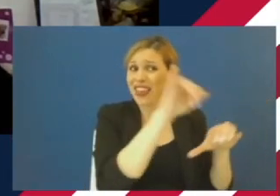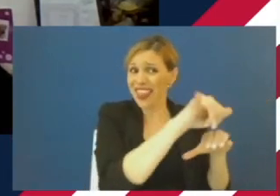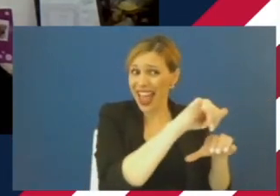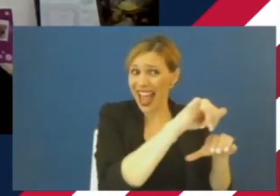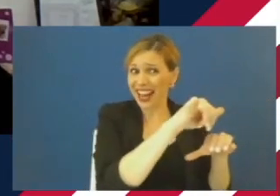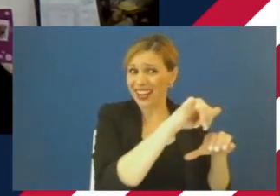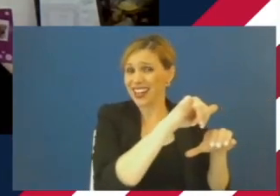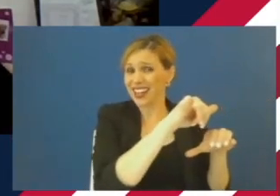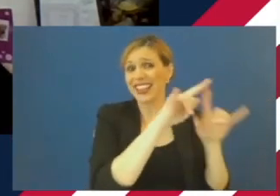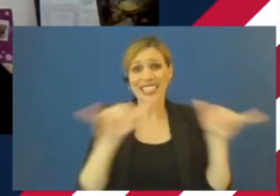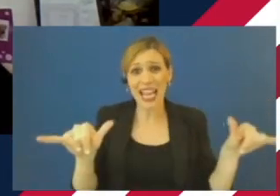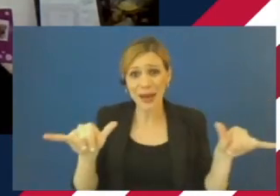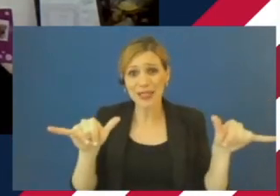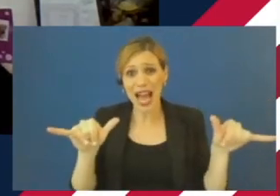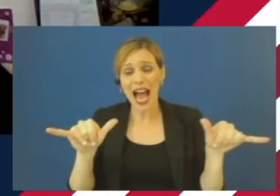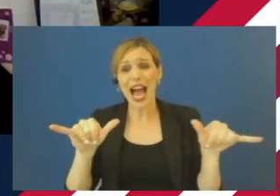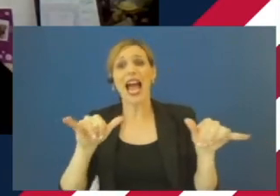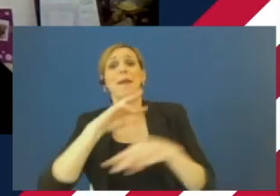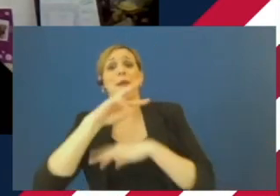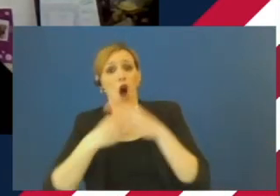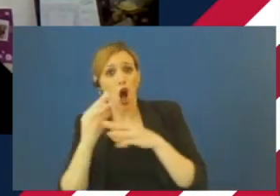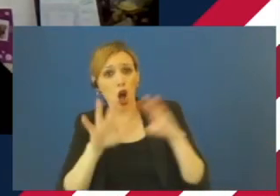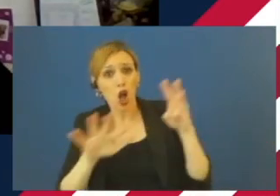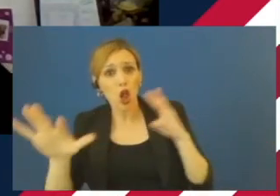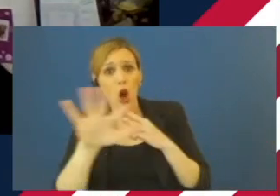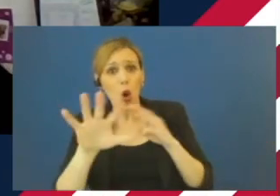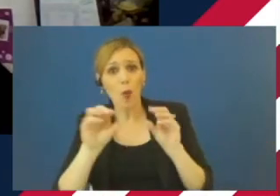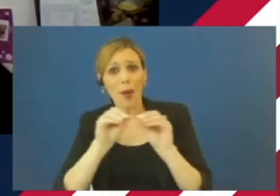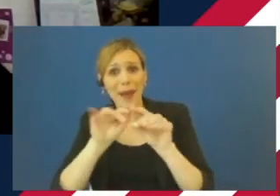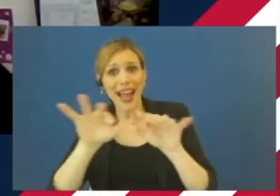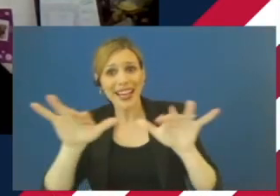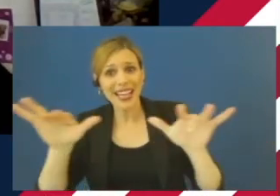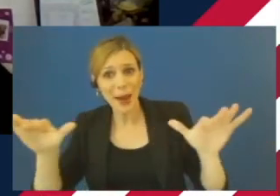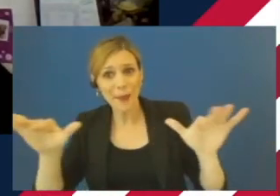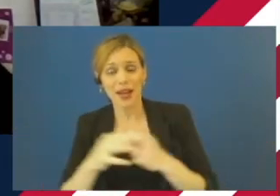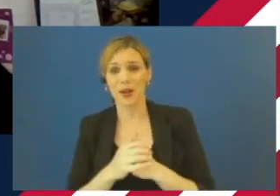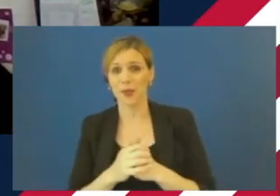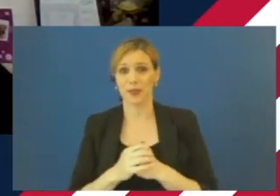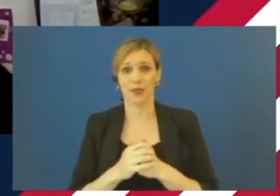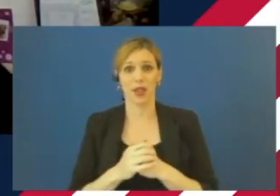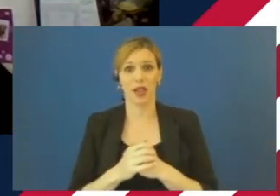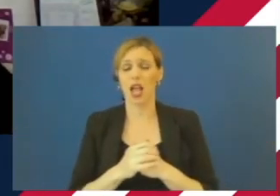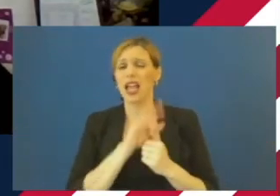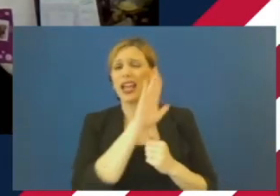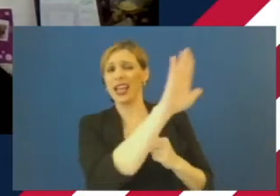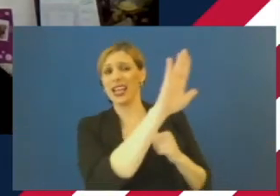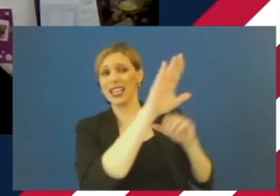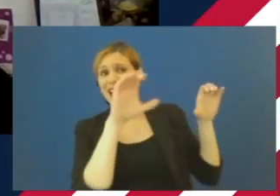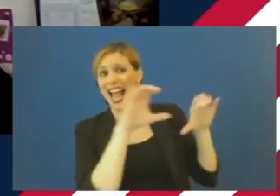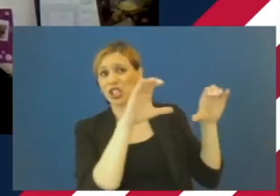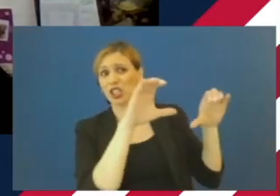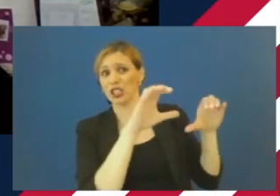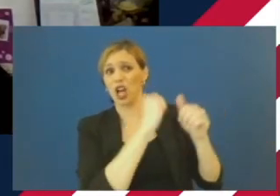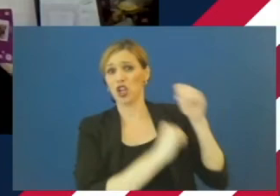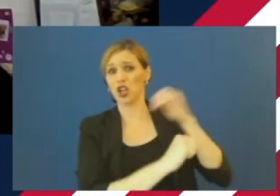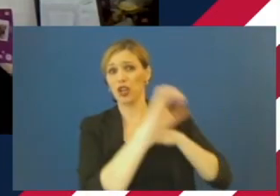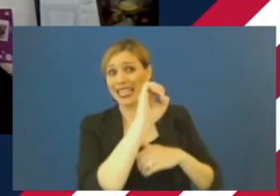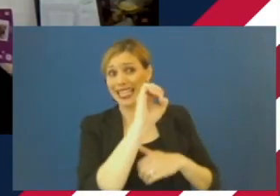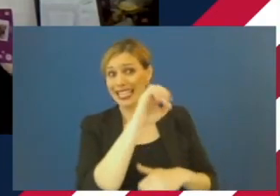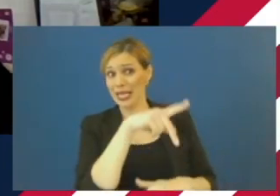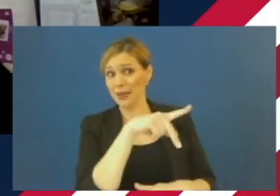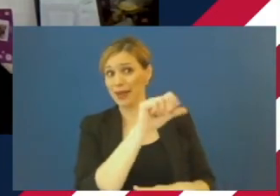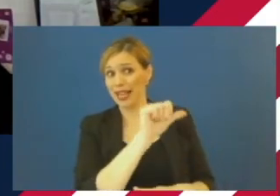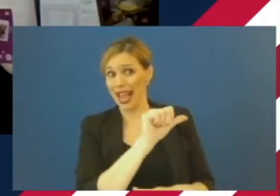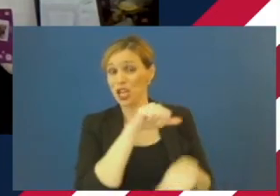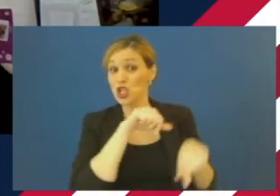our country. At Moms Clean Air Force, we even began keeping a calendar of the actions EPA was taking during the midst of the